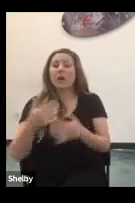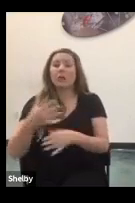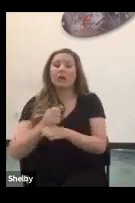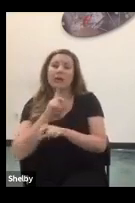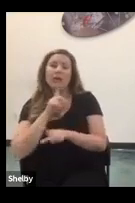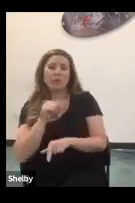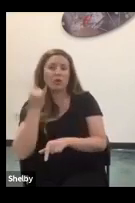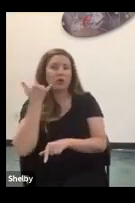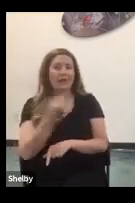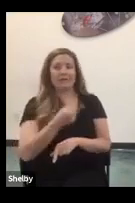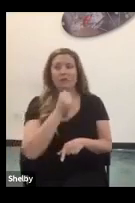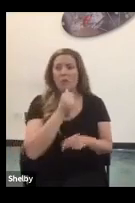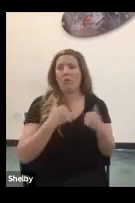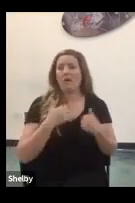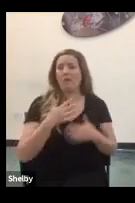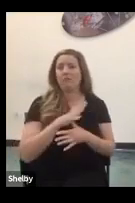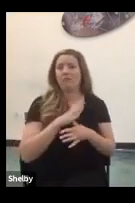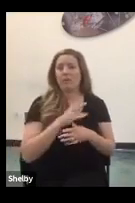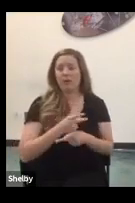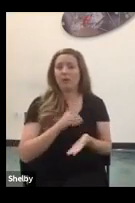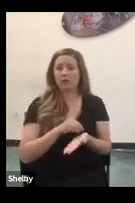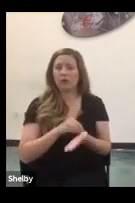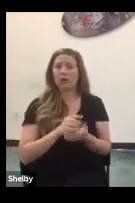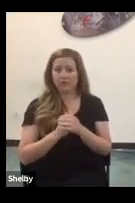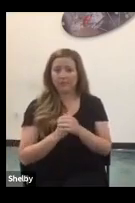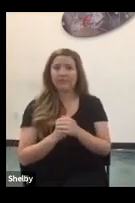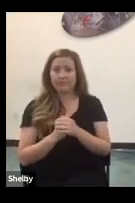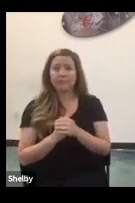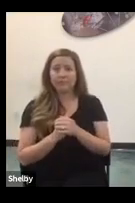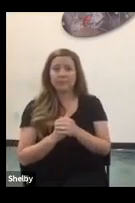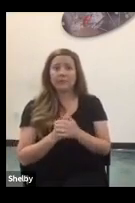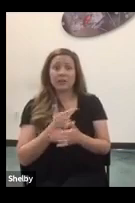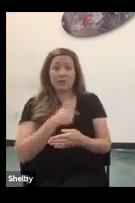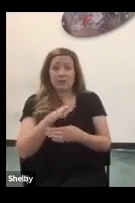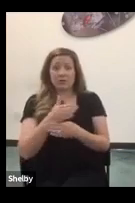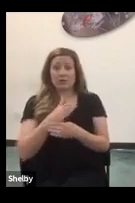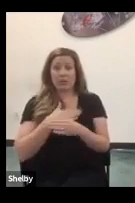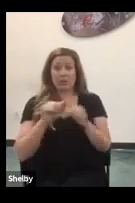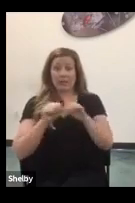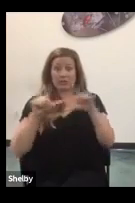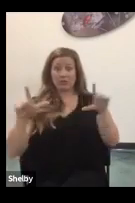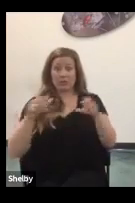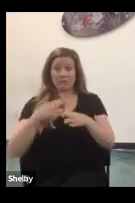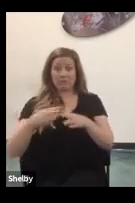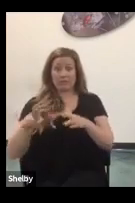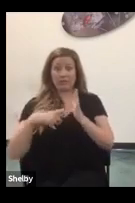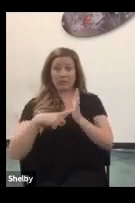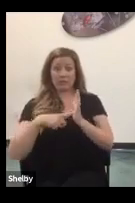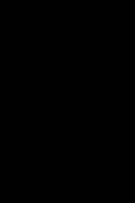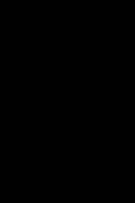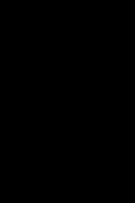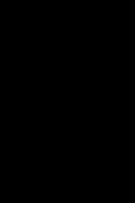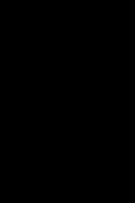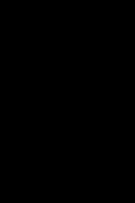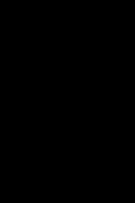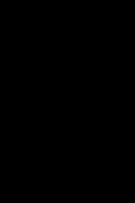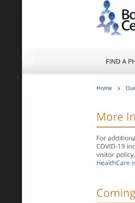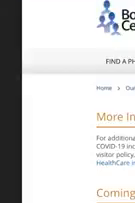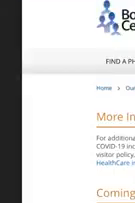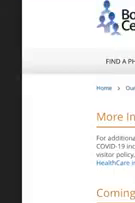that from your primary care provider. So I'm going to share my screen just briefly to